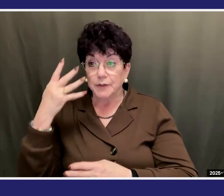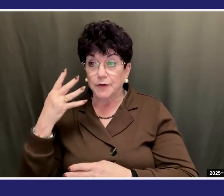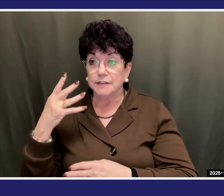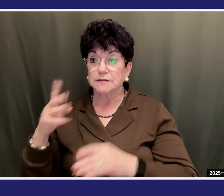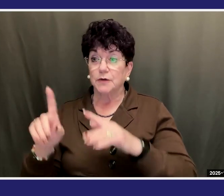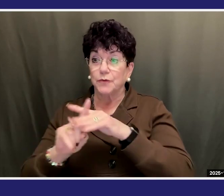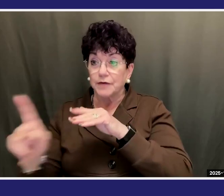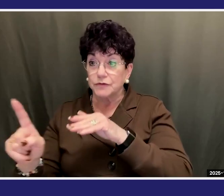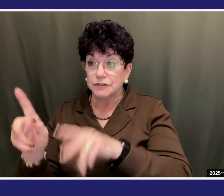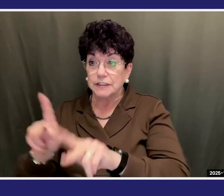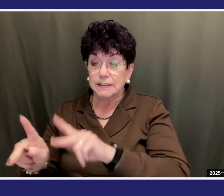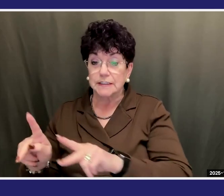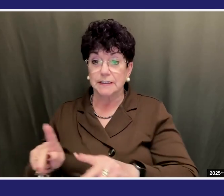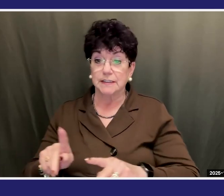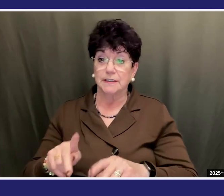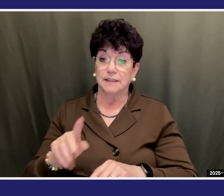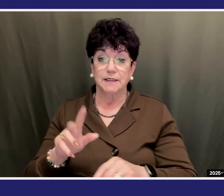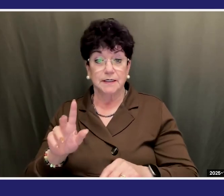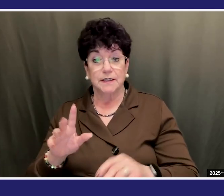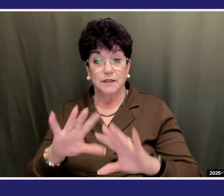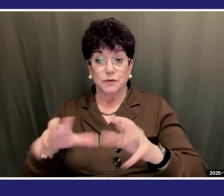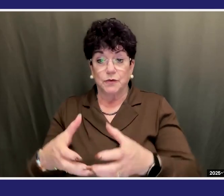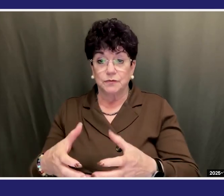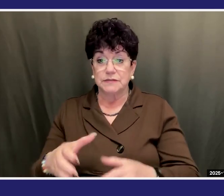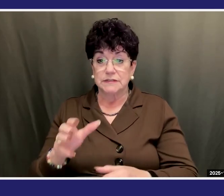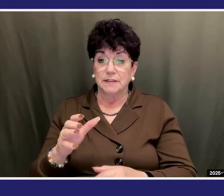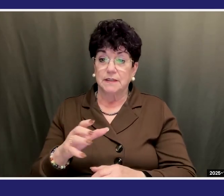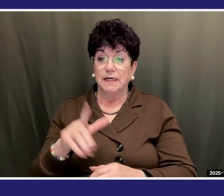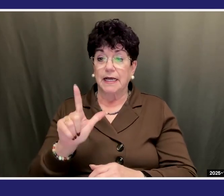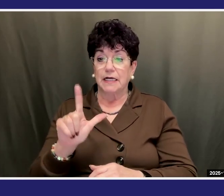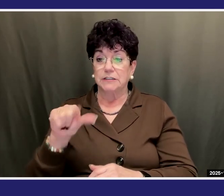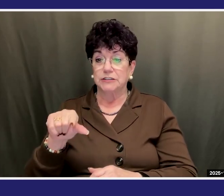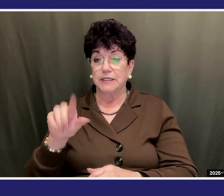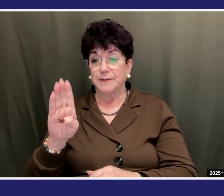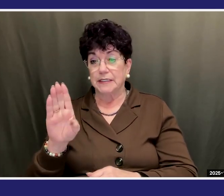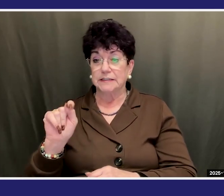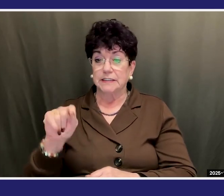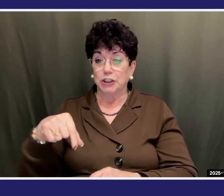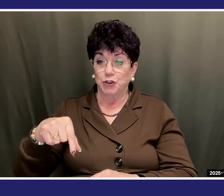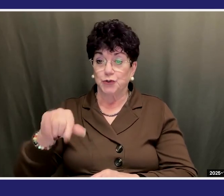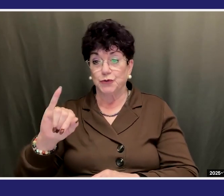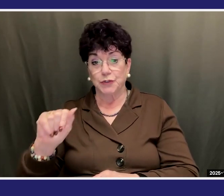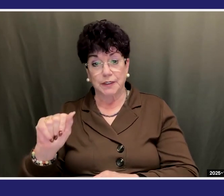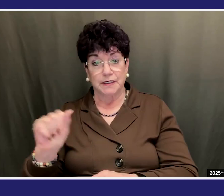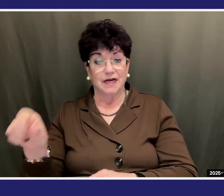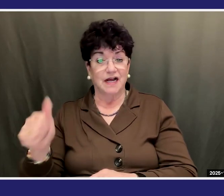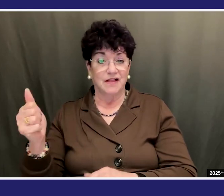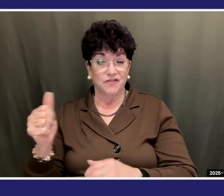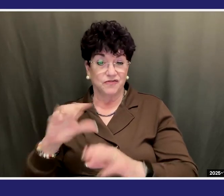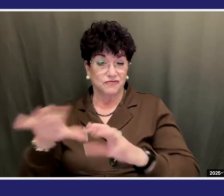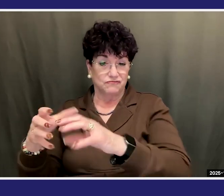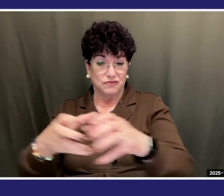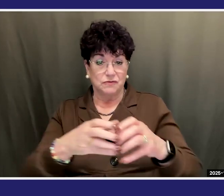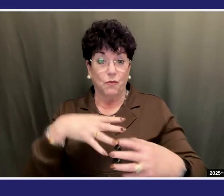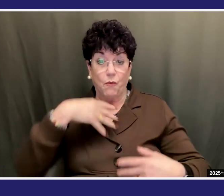our LGBTQIA+ populations, older adults, tribes, and veterans. And one thing I do